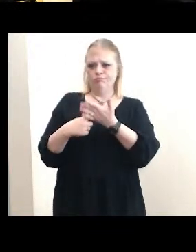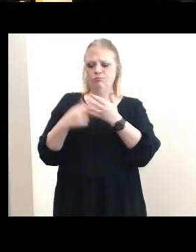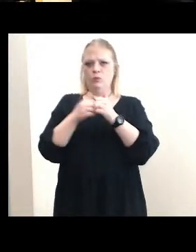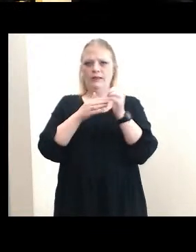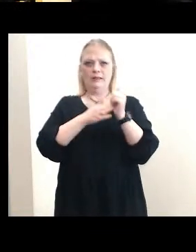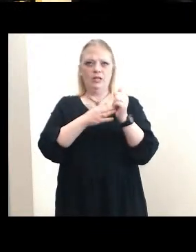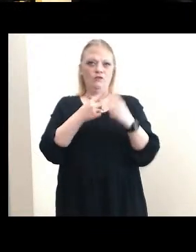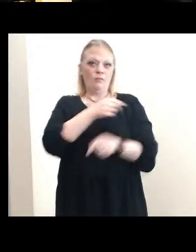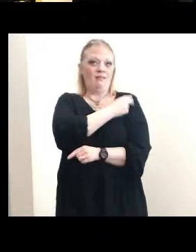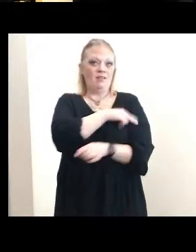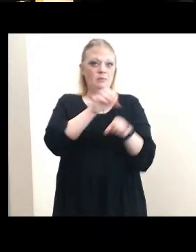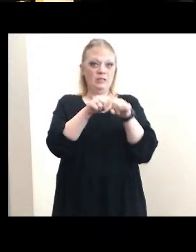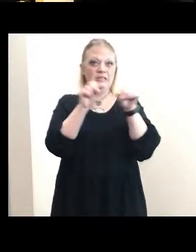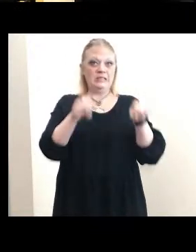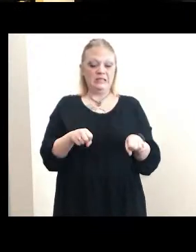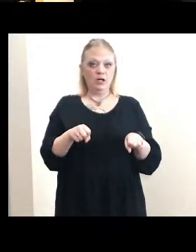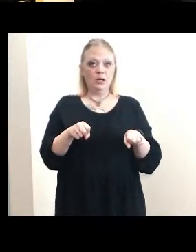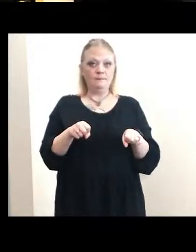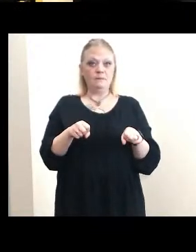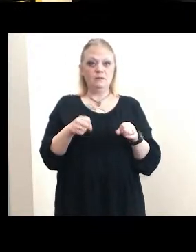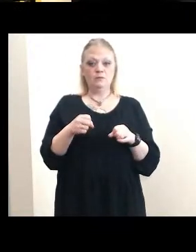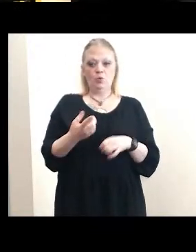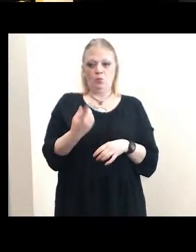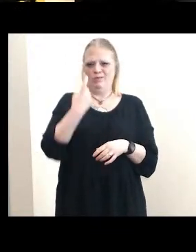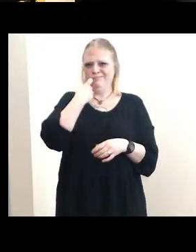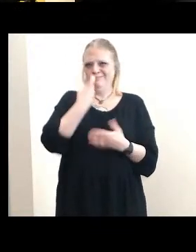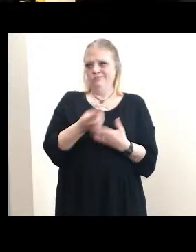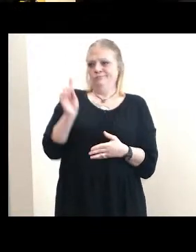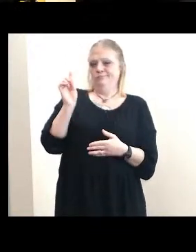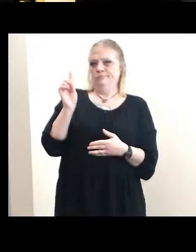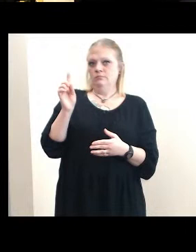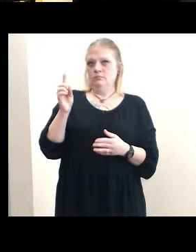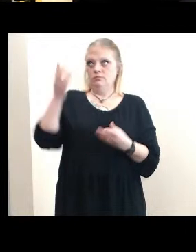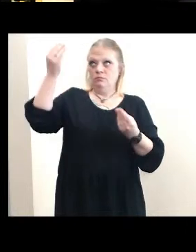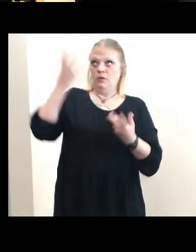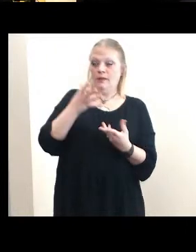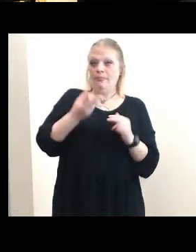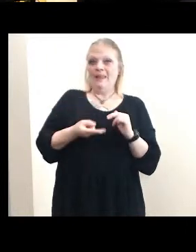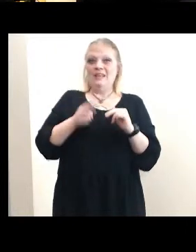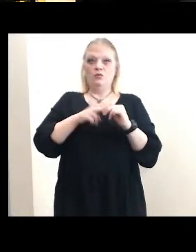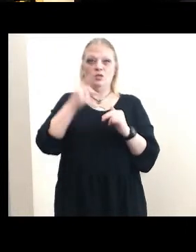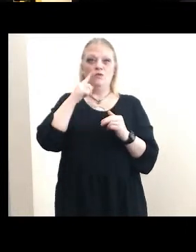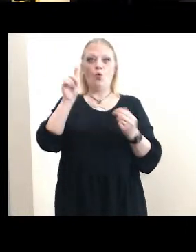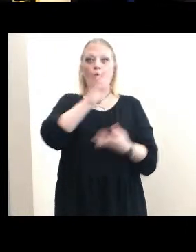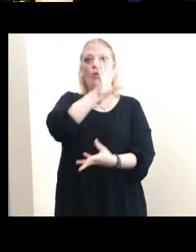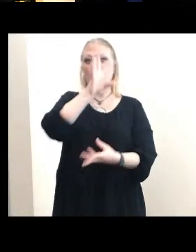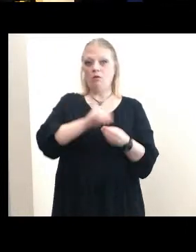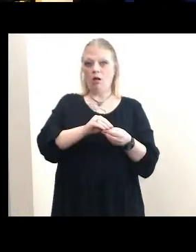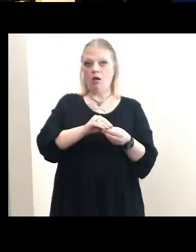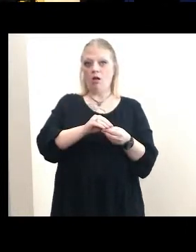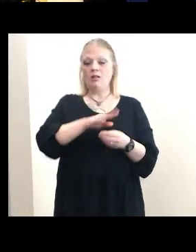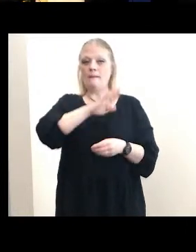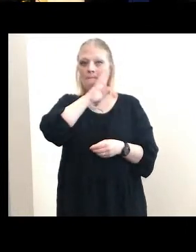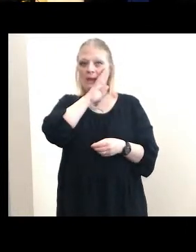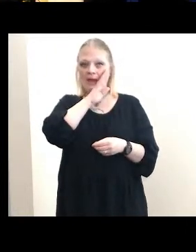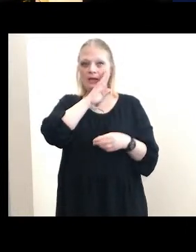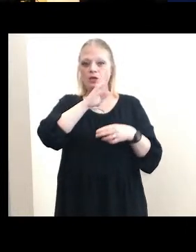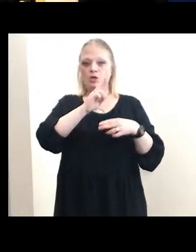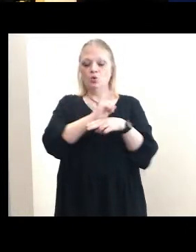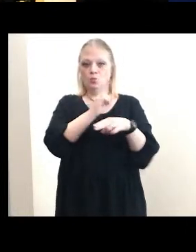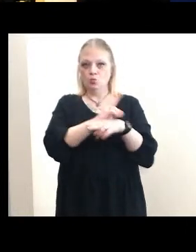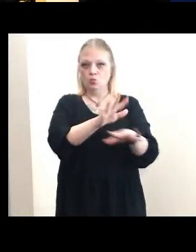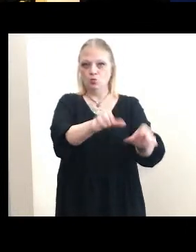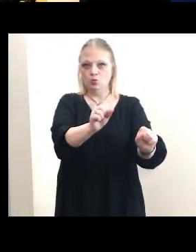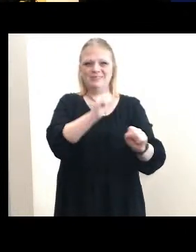hospital systems, and the one that we had last week indicated that there was an increase in overall bed usage, but it was not